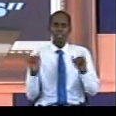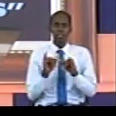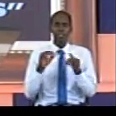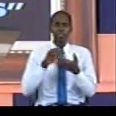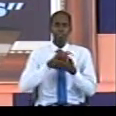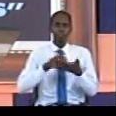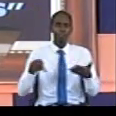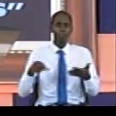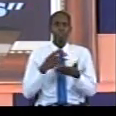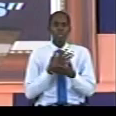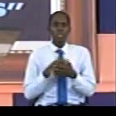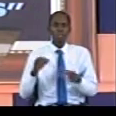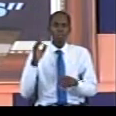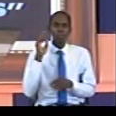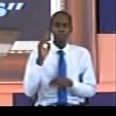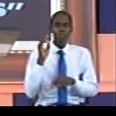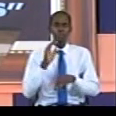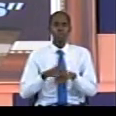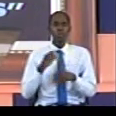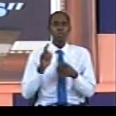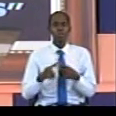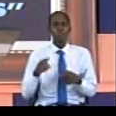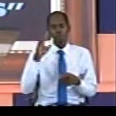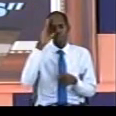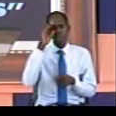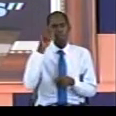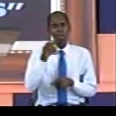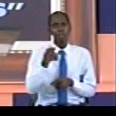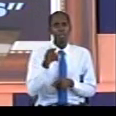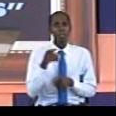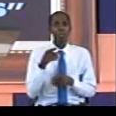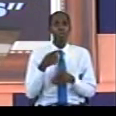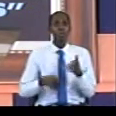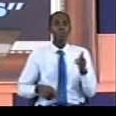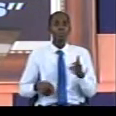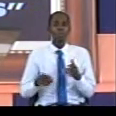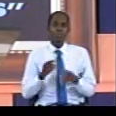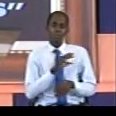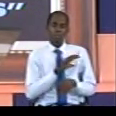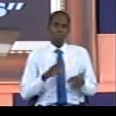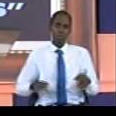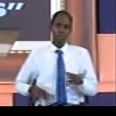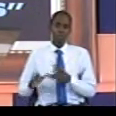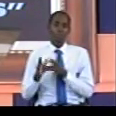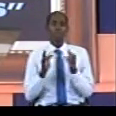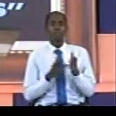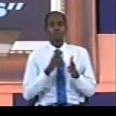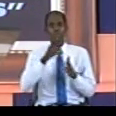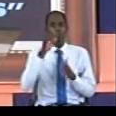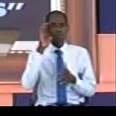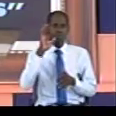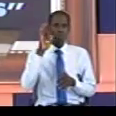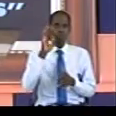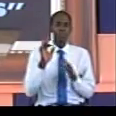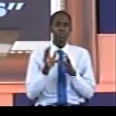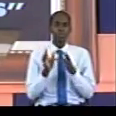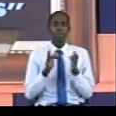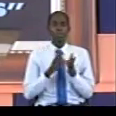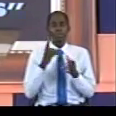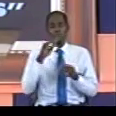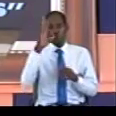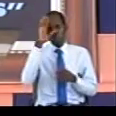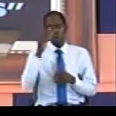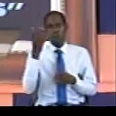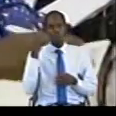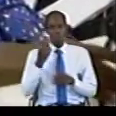him. And preached unto him, you will preach Jesus. The man was born again, they will be